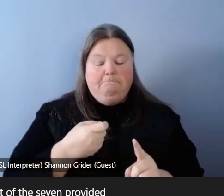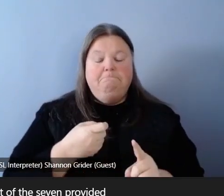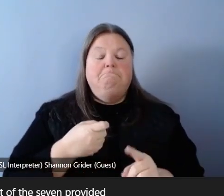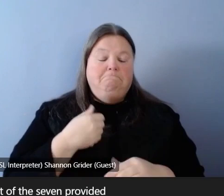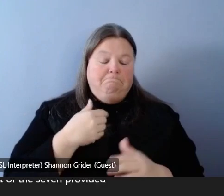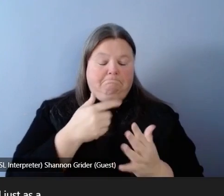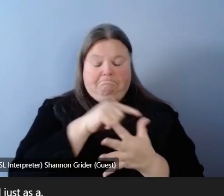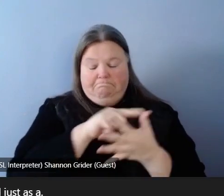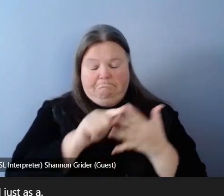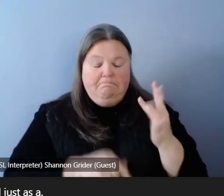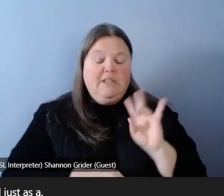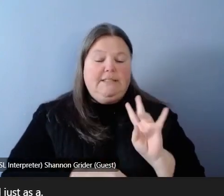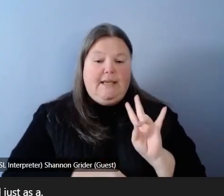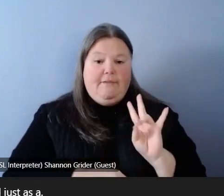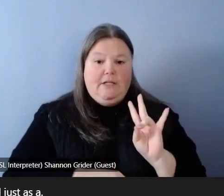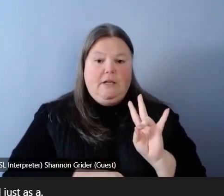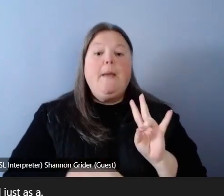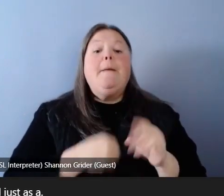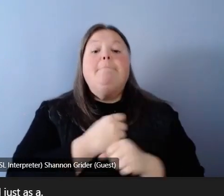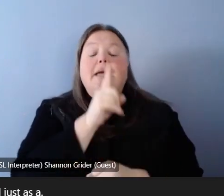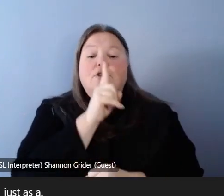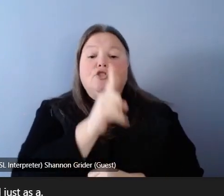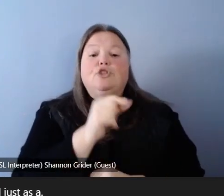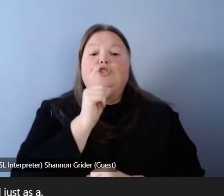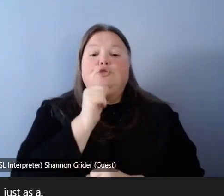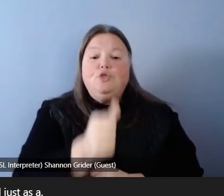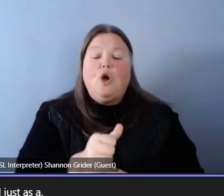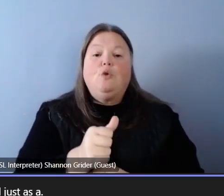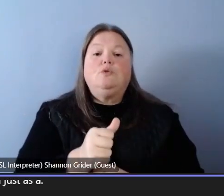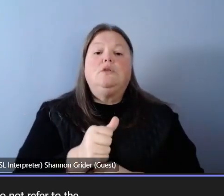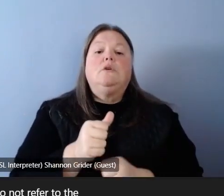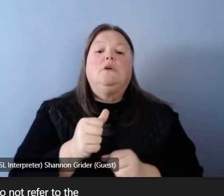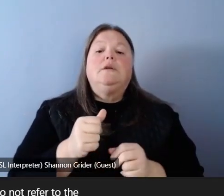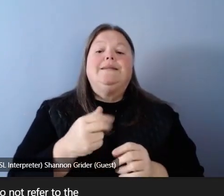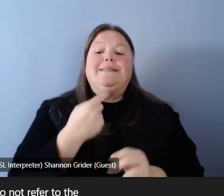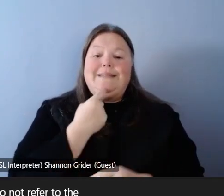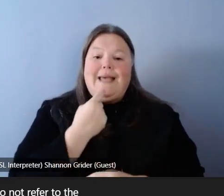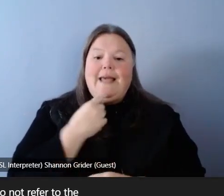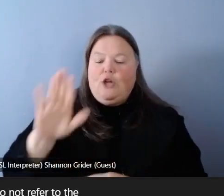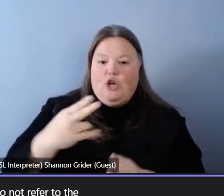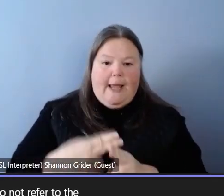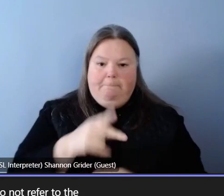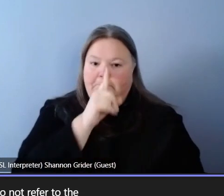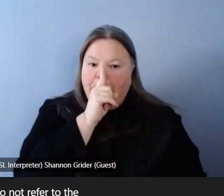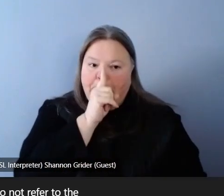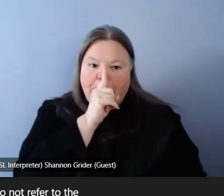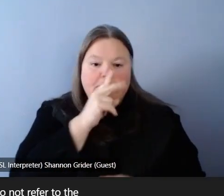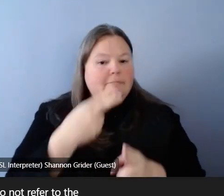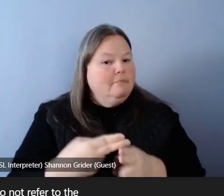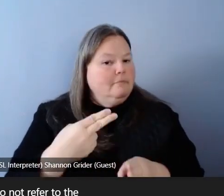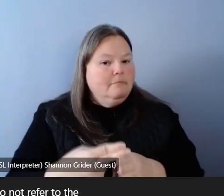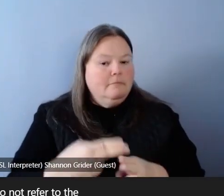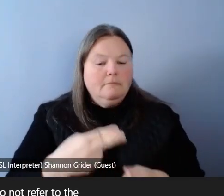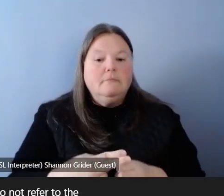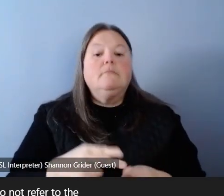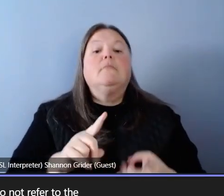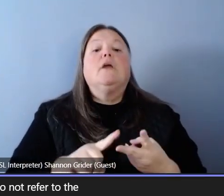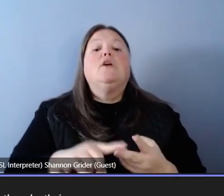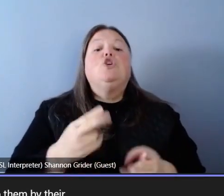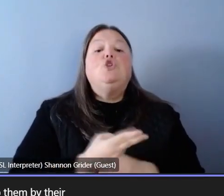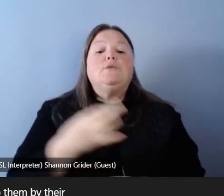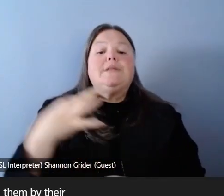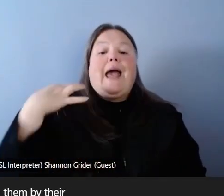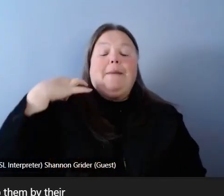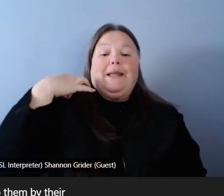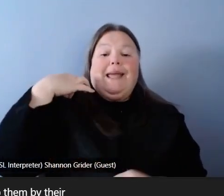some information, make sure to not refer to the candidates by their name. Just refer to them by their application number, and